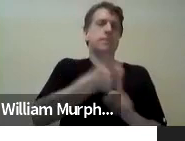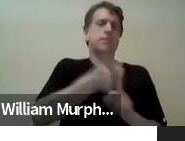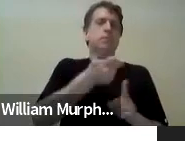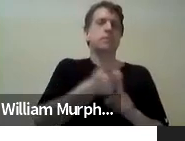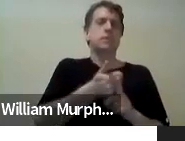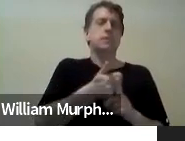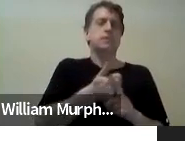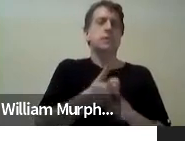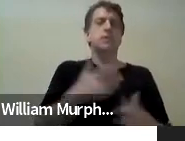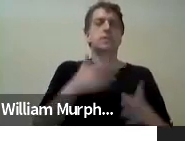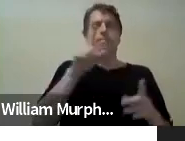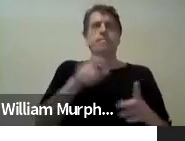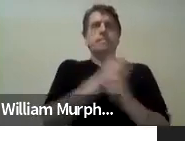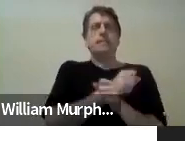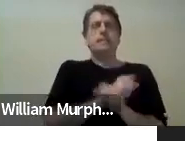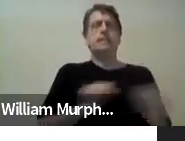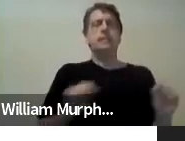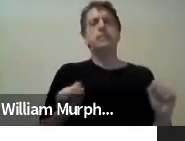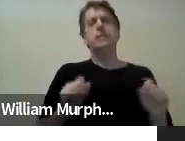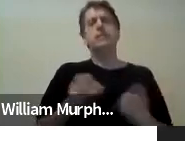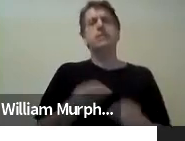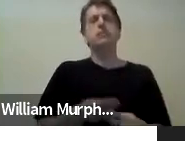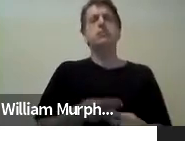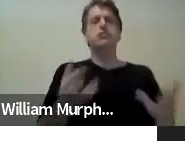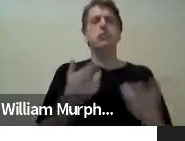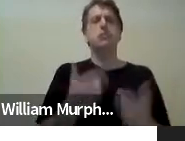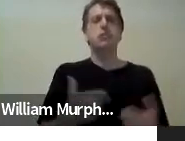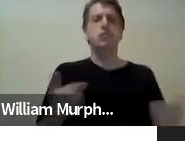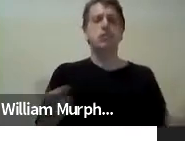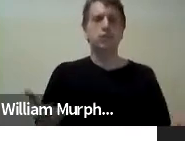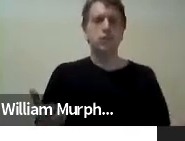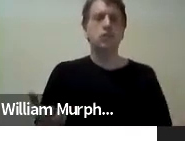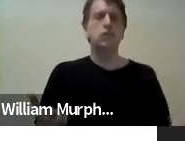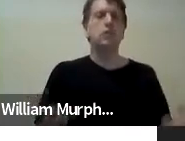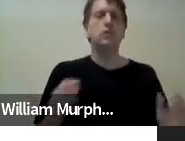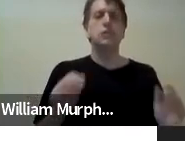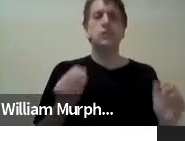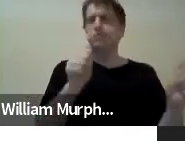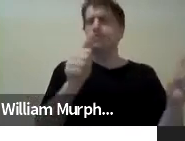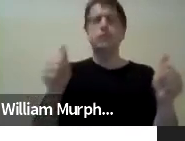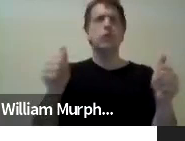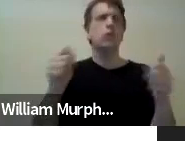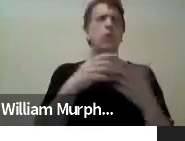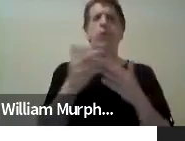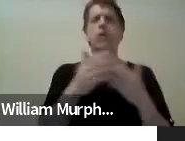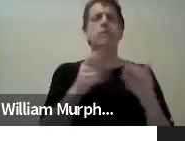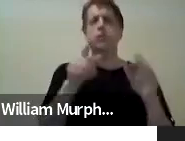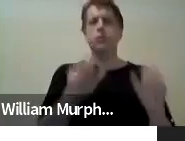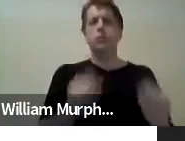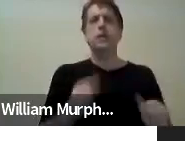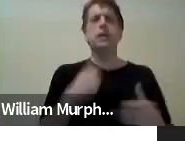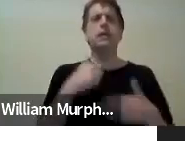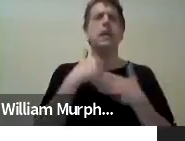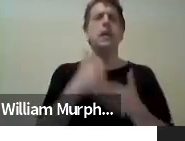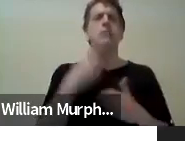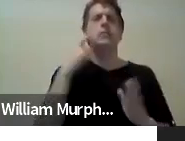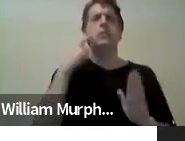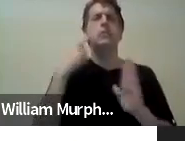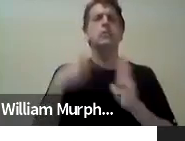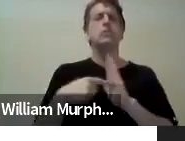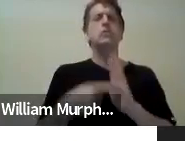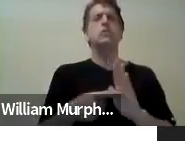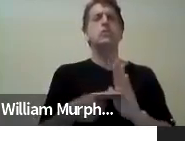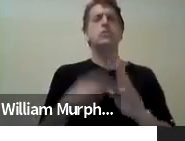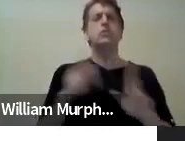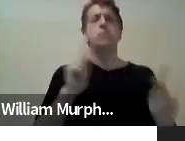increased safety. And distributing these resources, posting them wherever you can, kind of helps to signal to people that this could be a safe